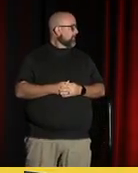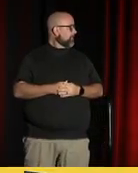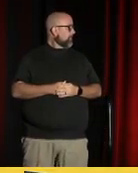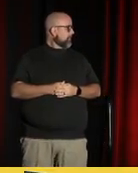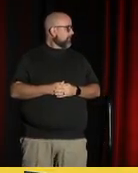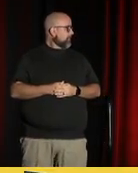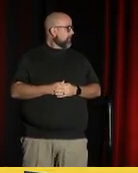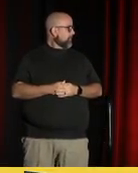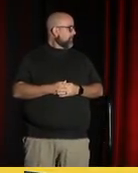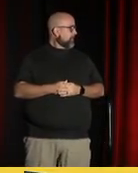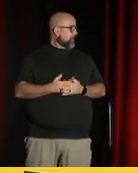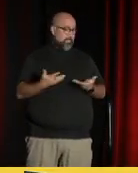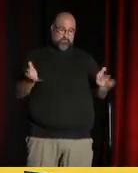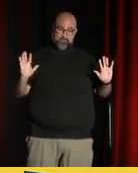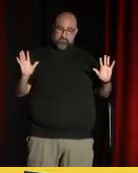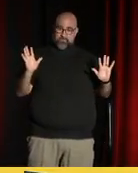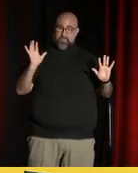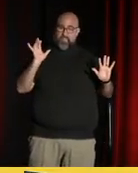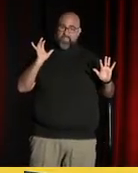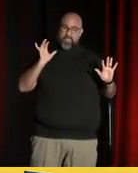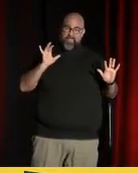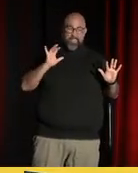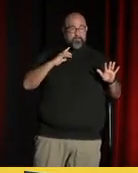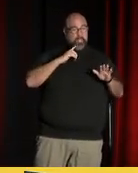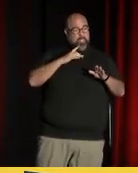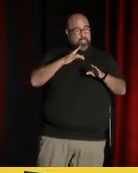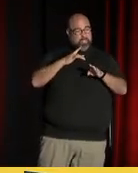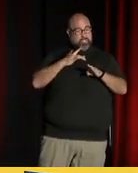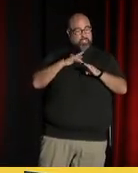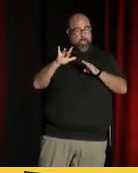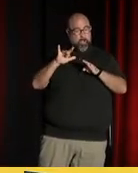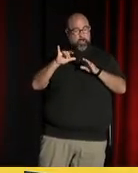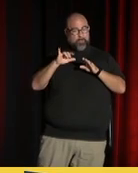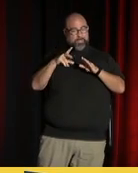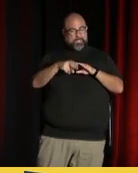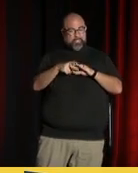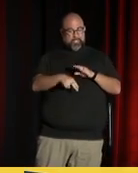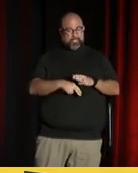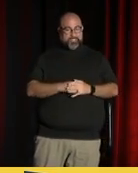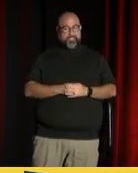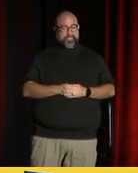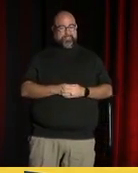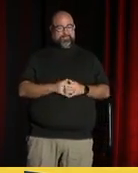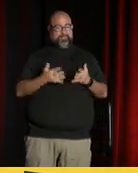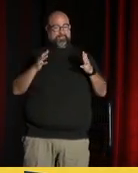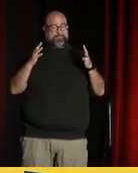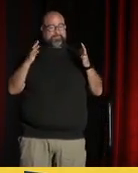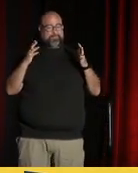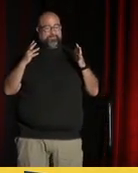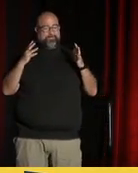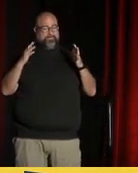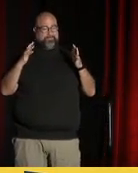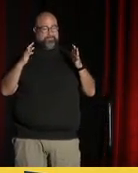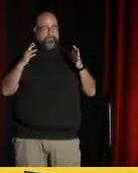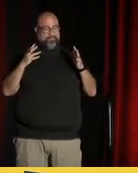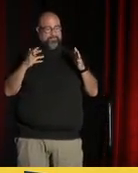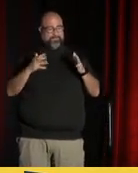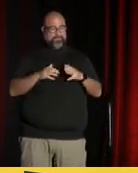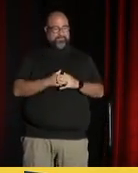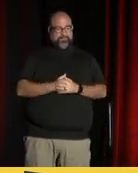There you go. Those are pretty sharp scissors I think you've got there, buddy. All right, wait. We're not done.